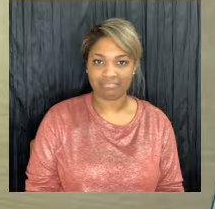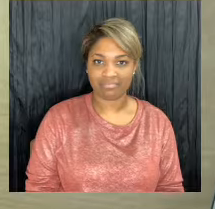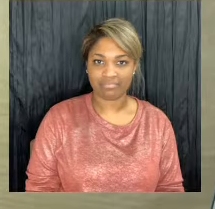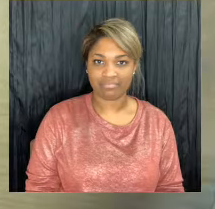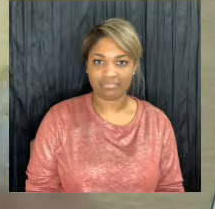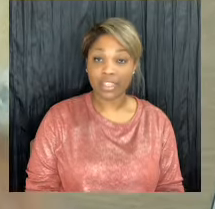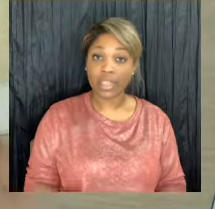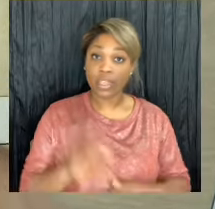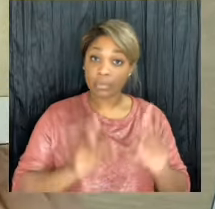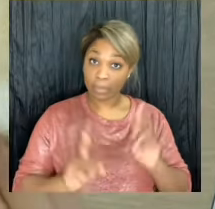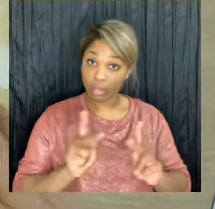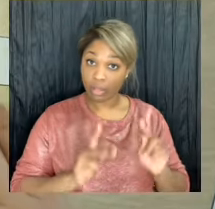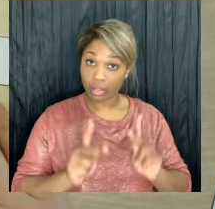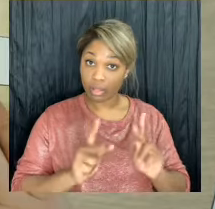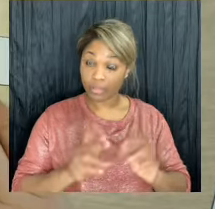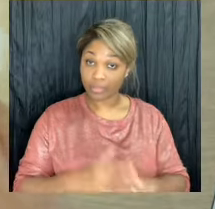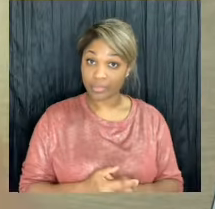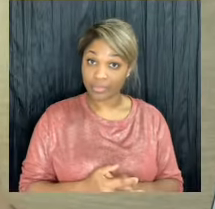people.